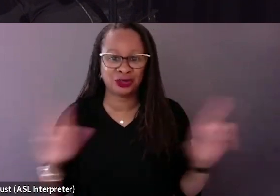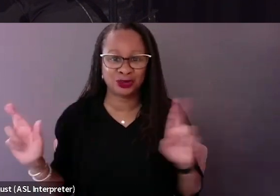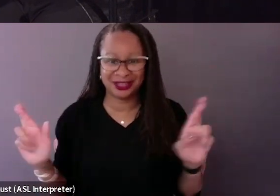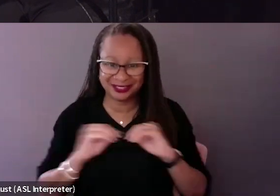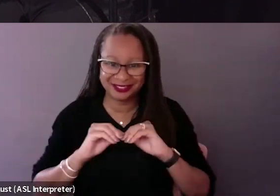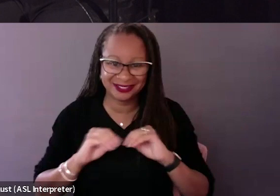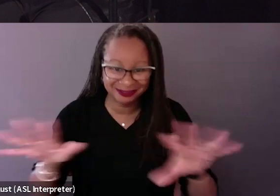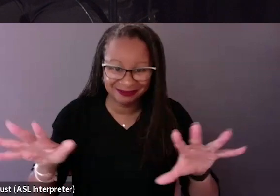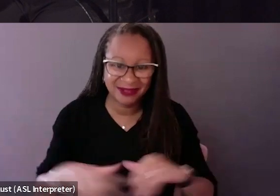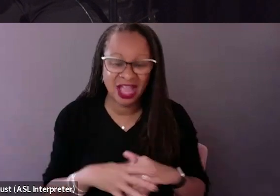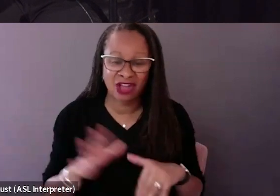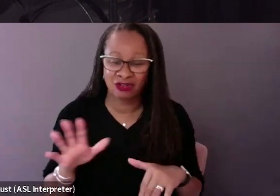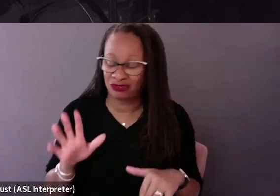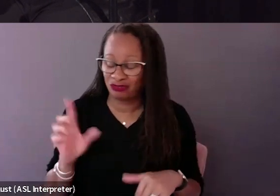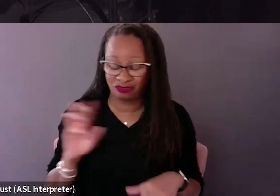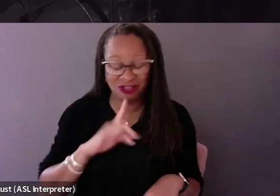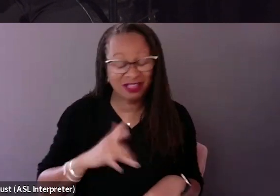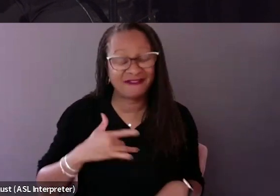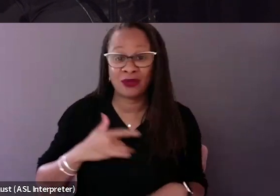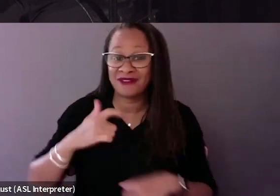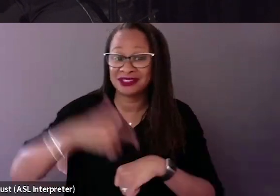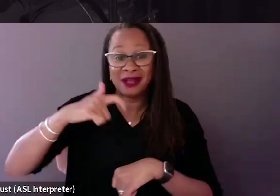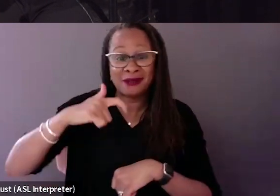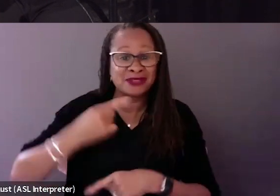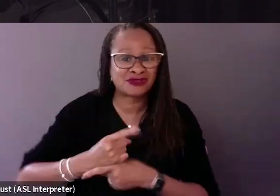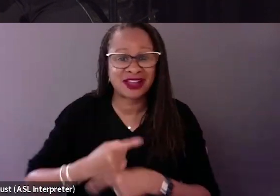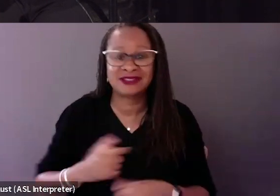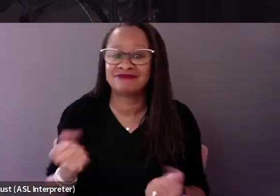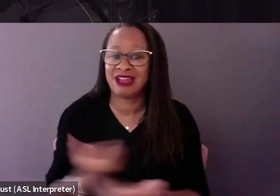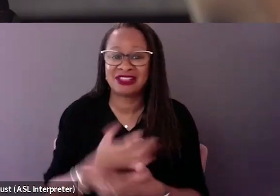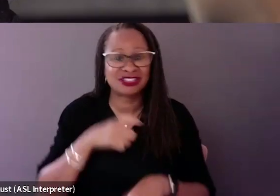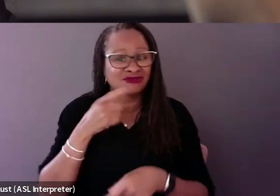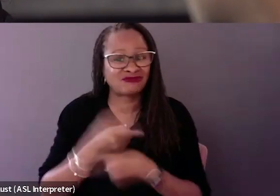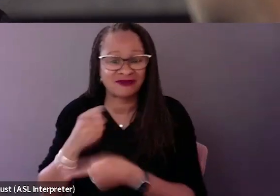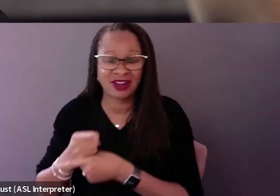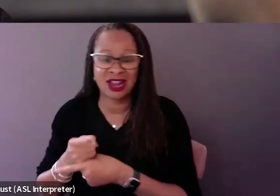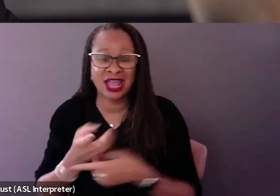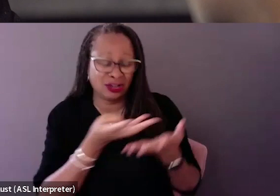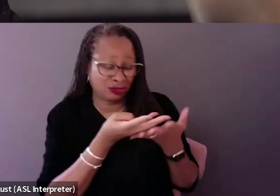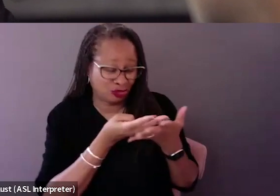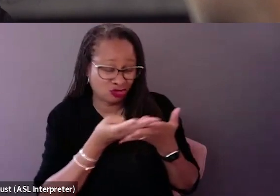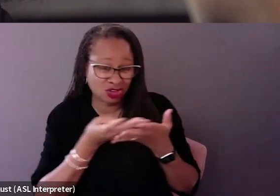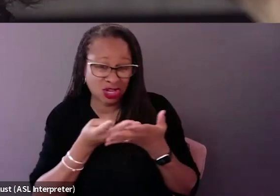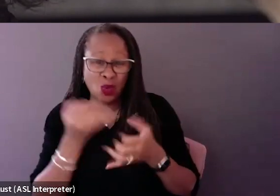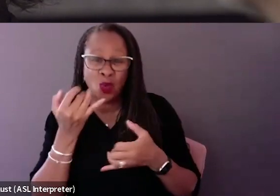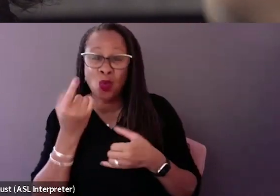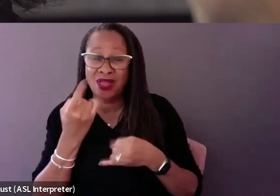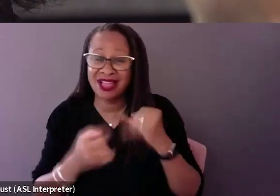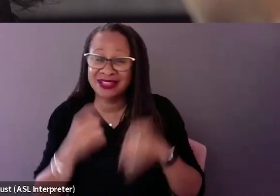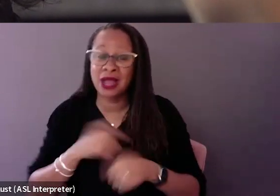And we really felt like we had the timing right and everything right. And we screened it one last time with my two